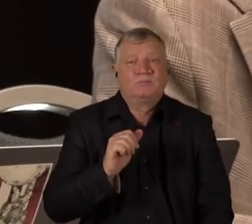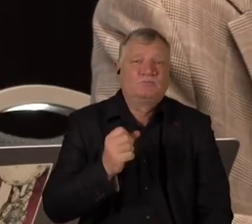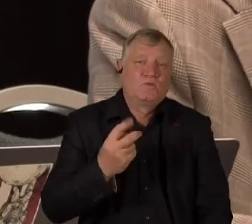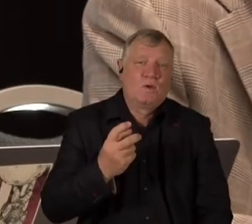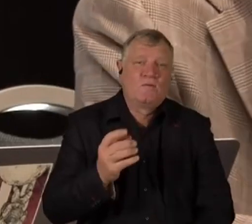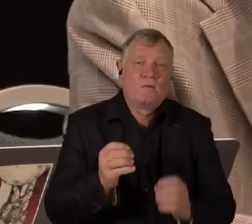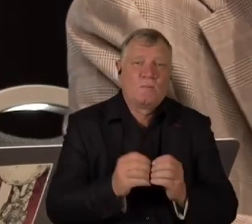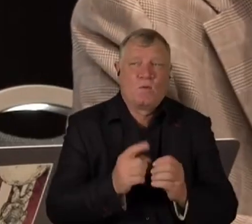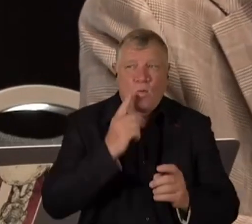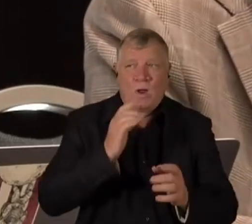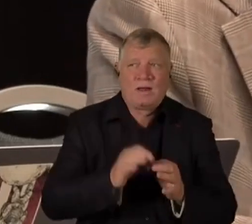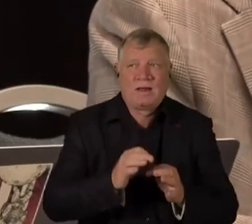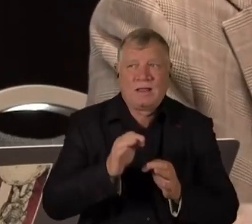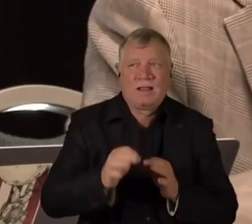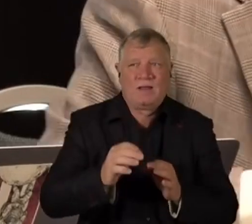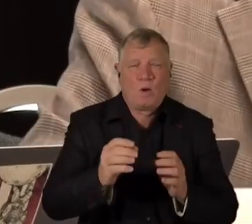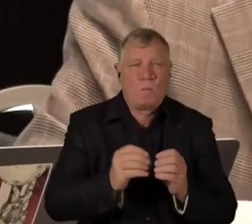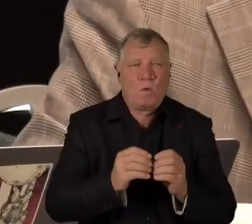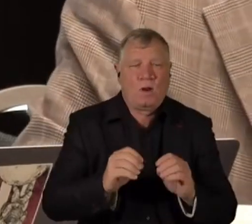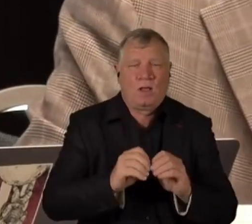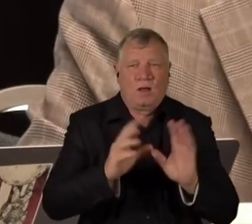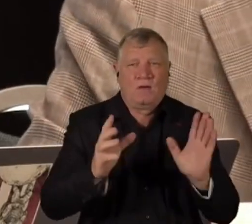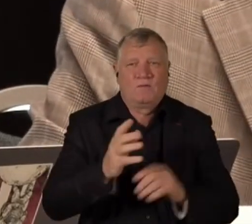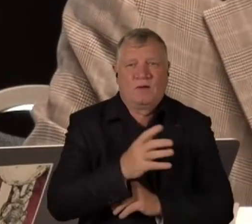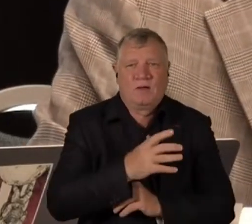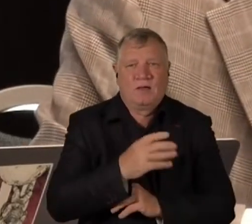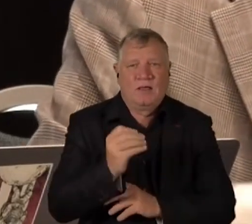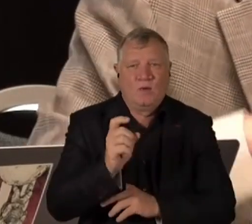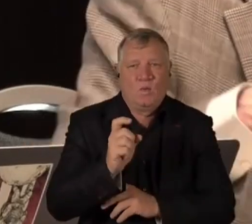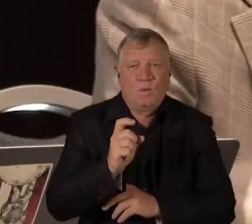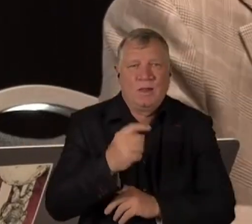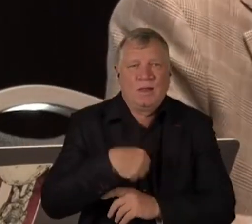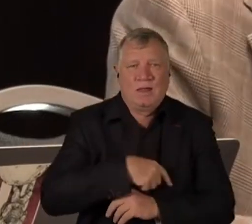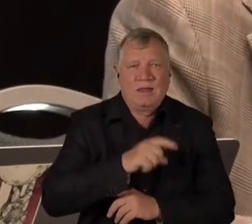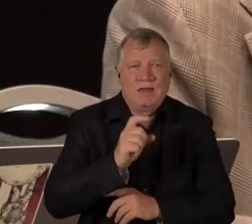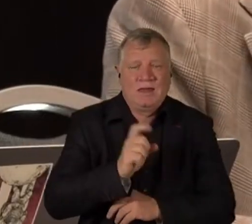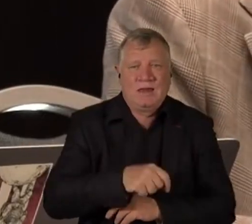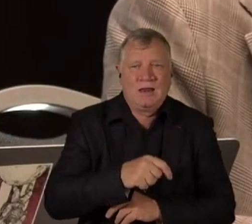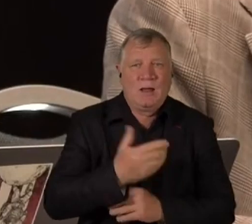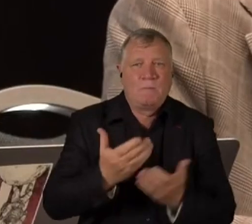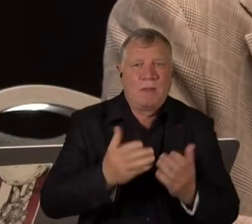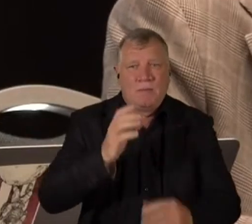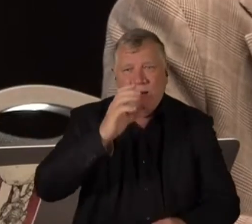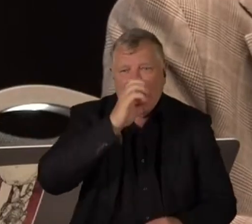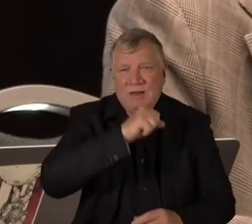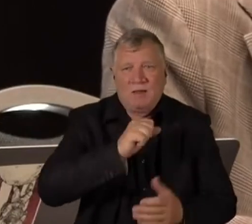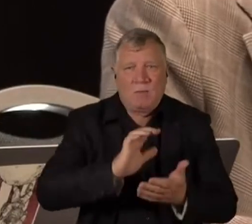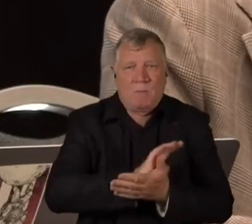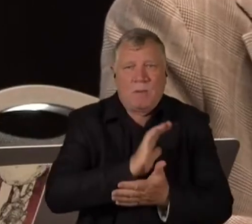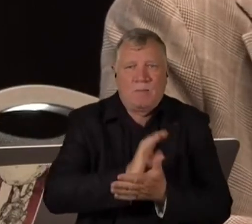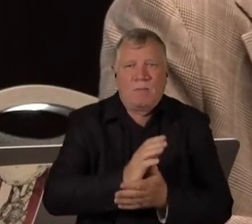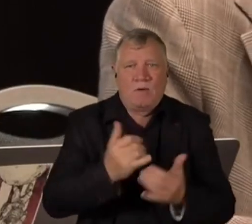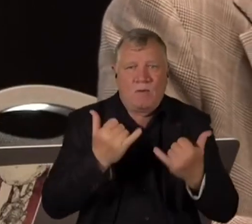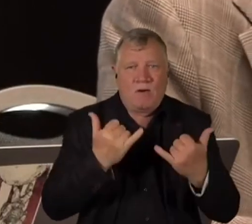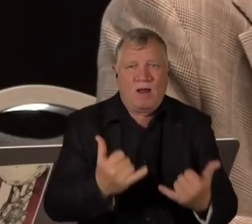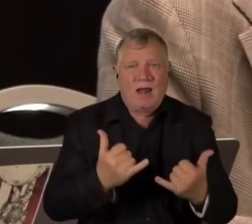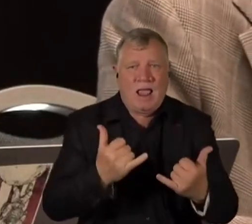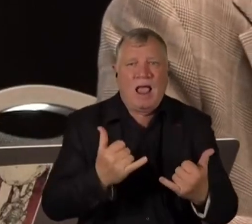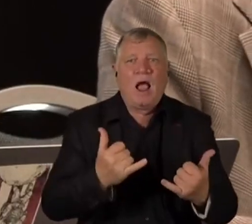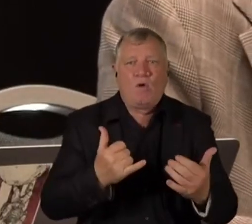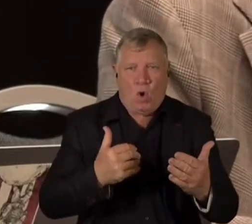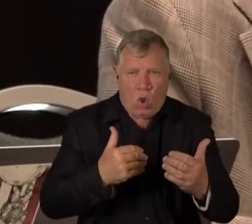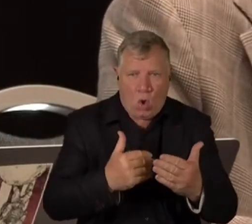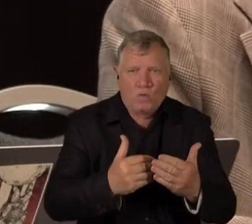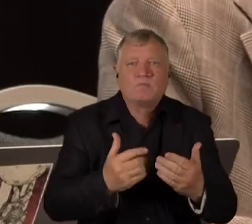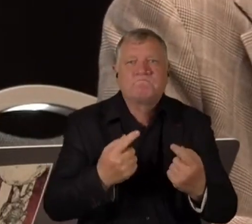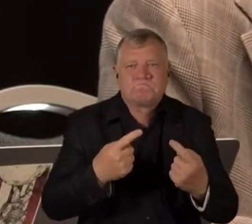were delayed because of additional clarifications that were needed or because there was missing documentation are now closer to moving